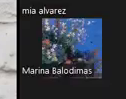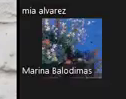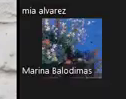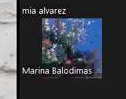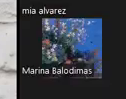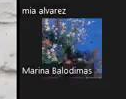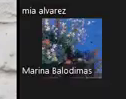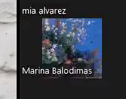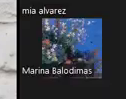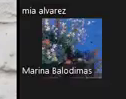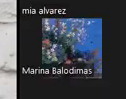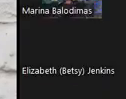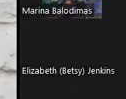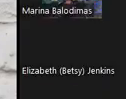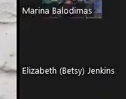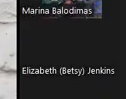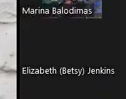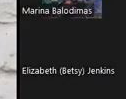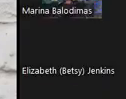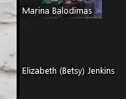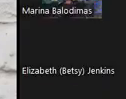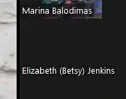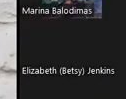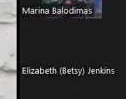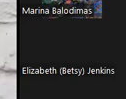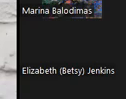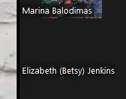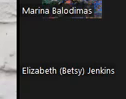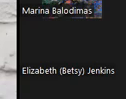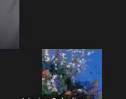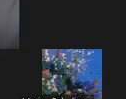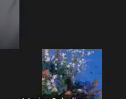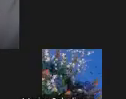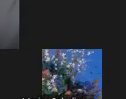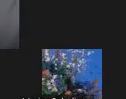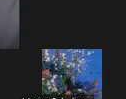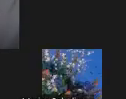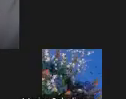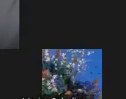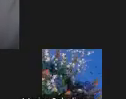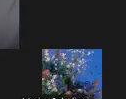Let's see if they're in. I'm not seeing them in the room.